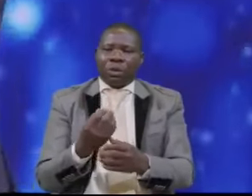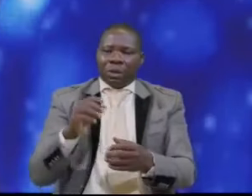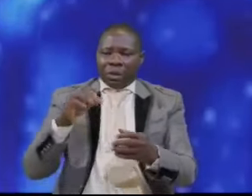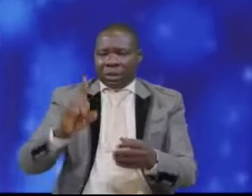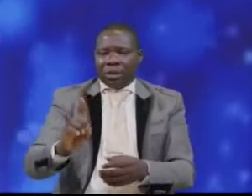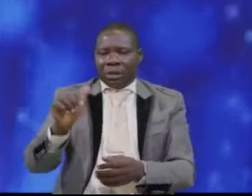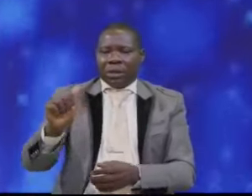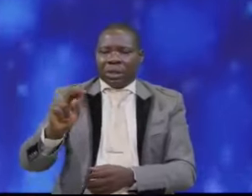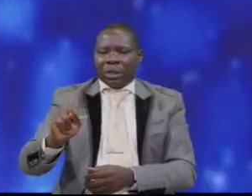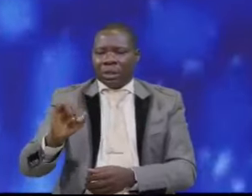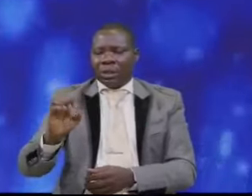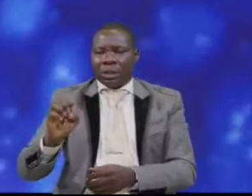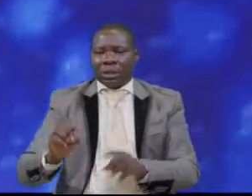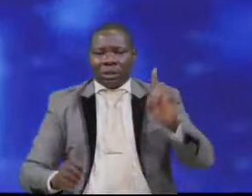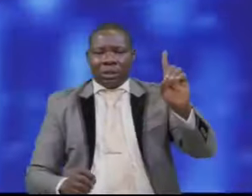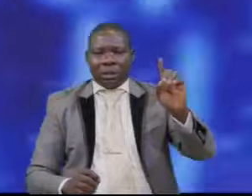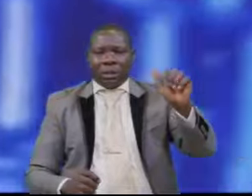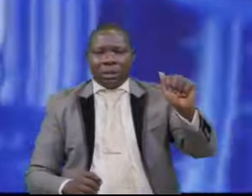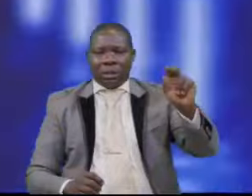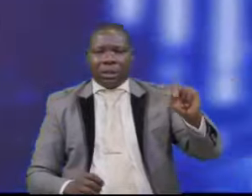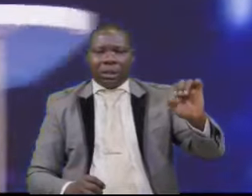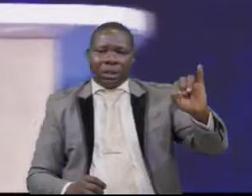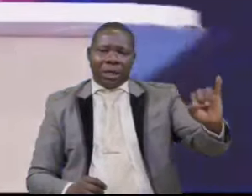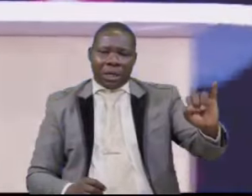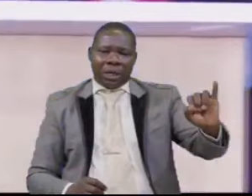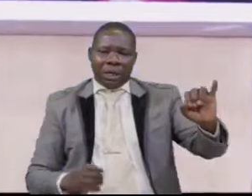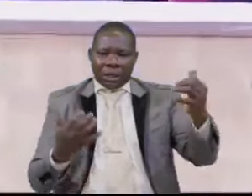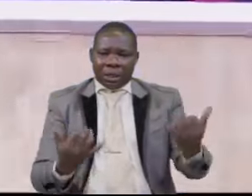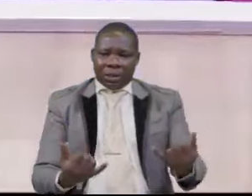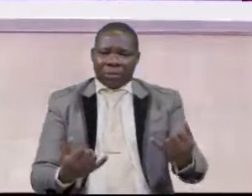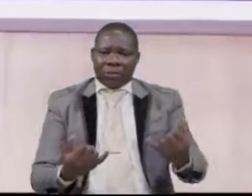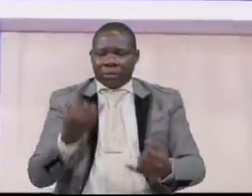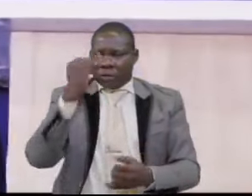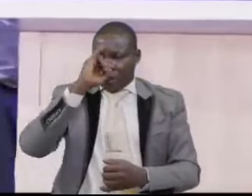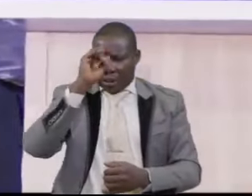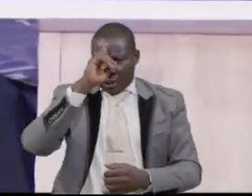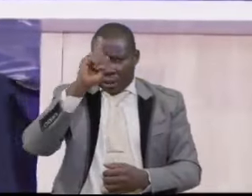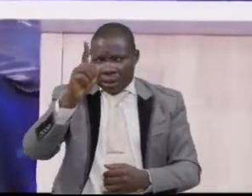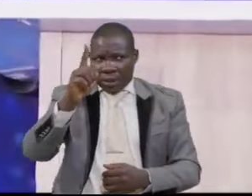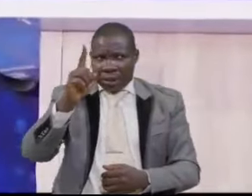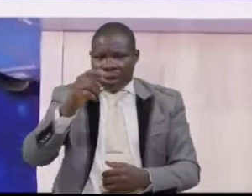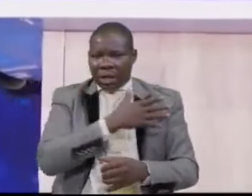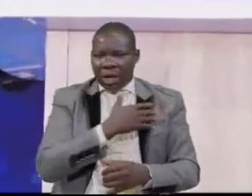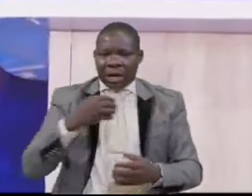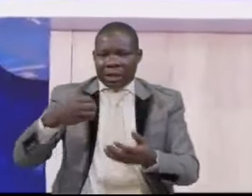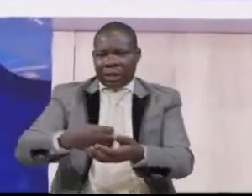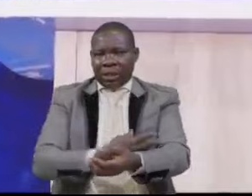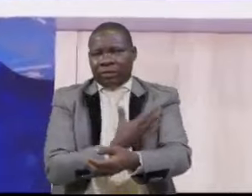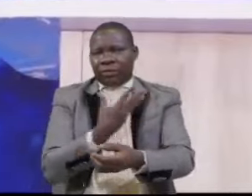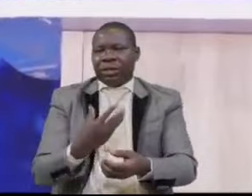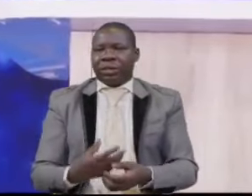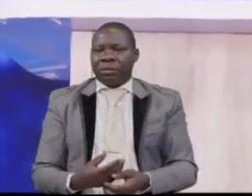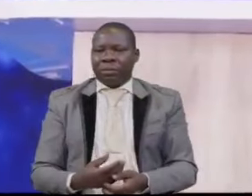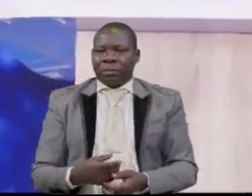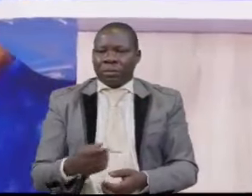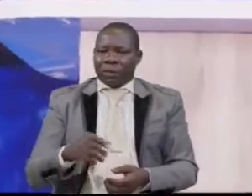I, initiative and influence. Look at Daniel. Daniel heard that they're going to kill all the